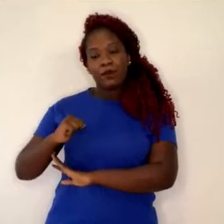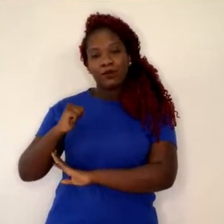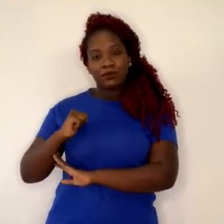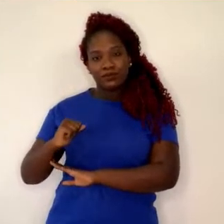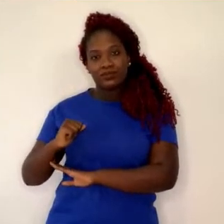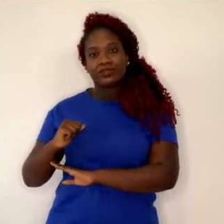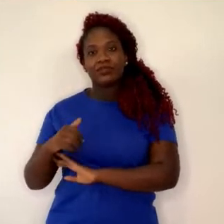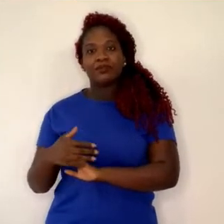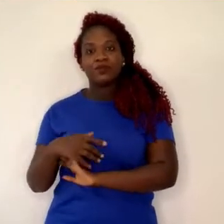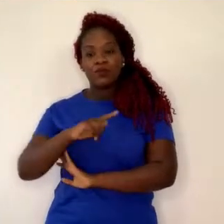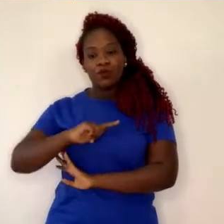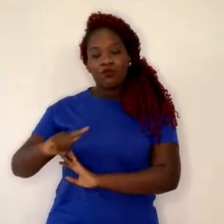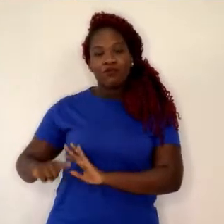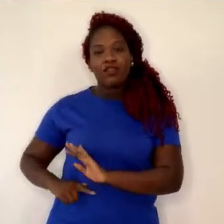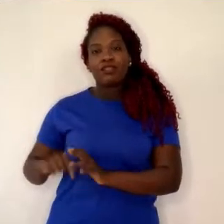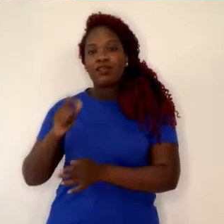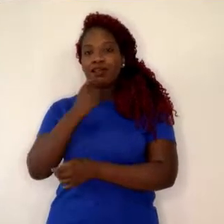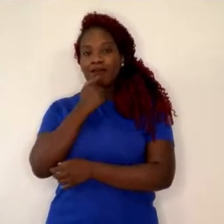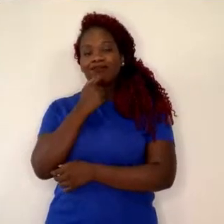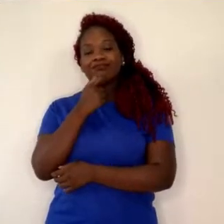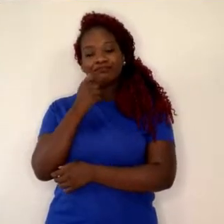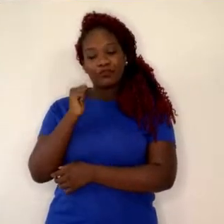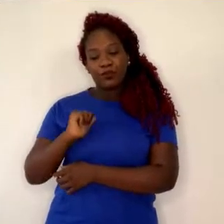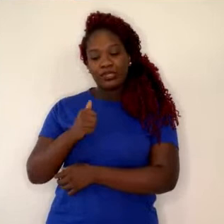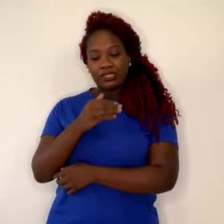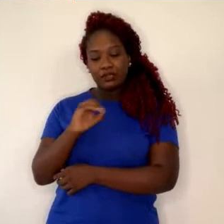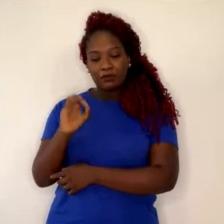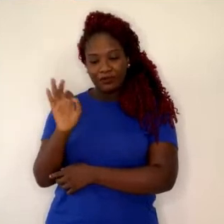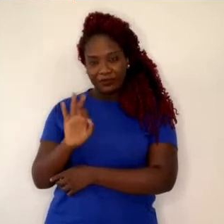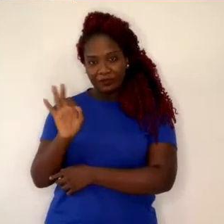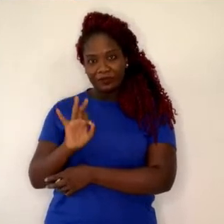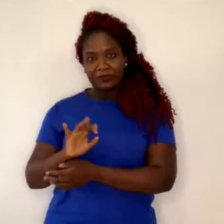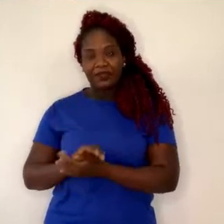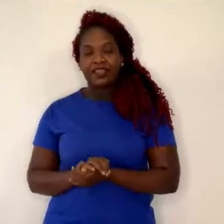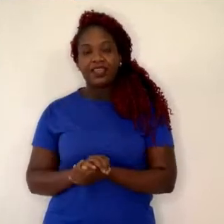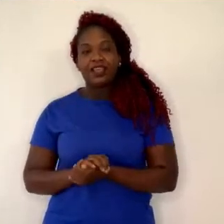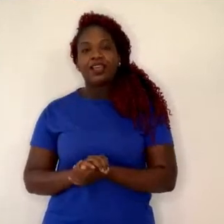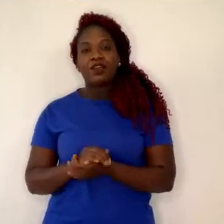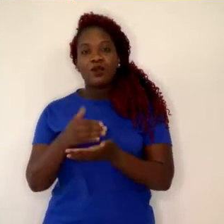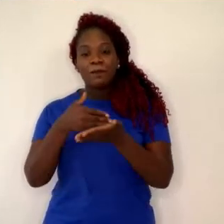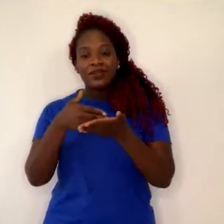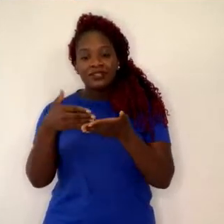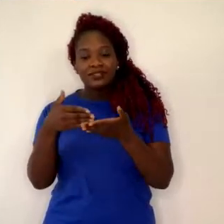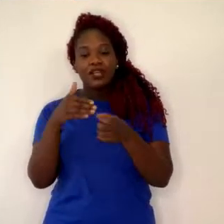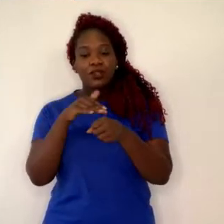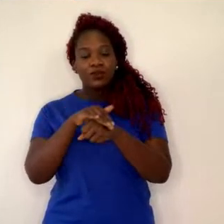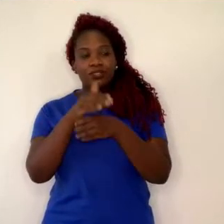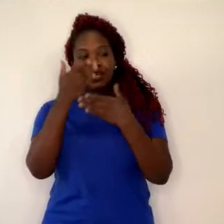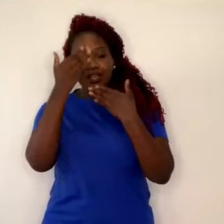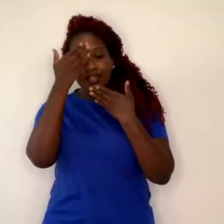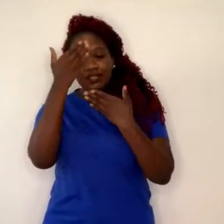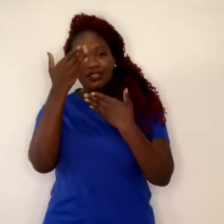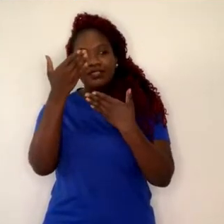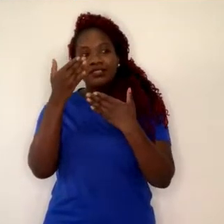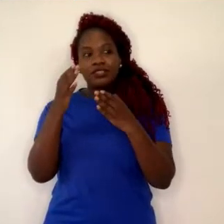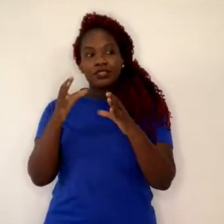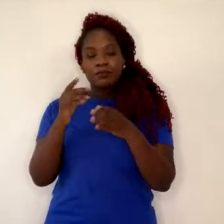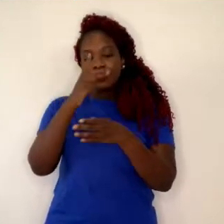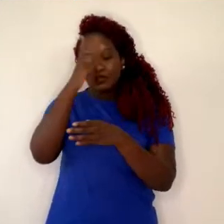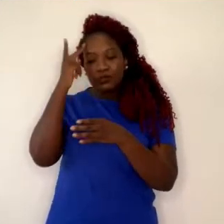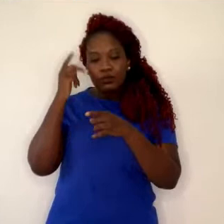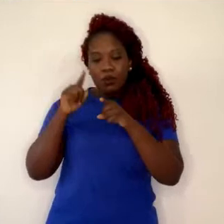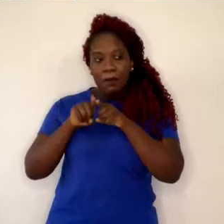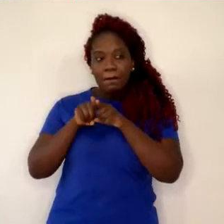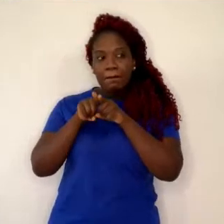international development with the British a scholarship from a British government, United College